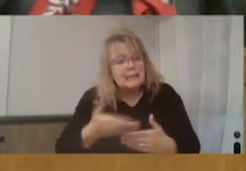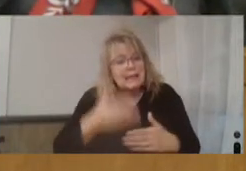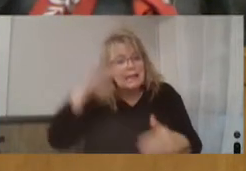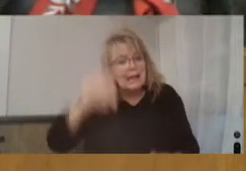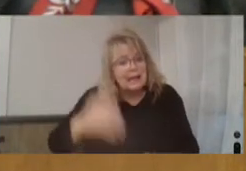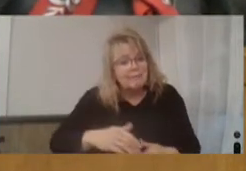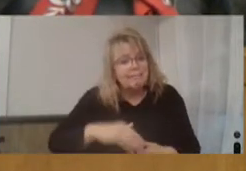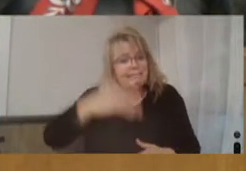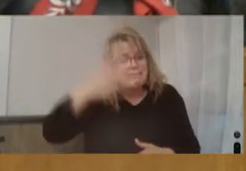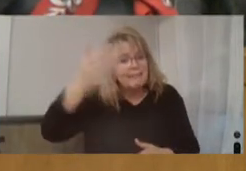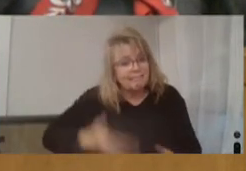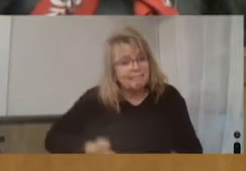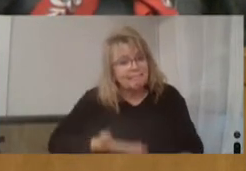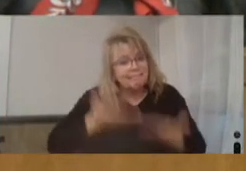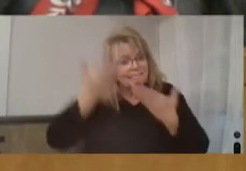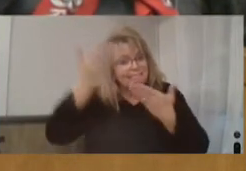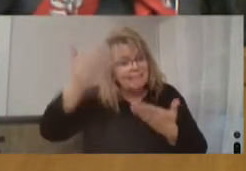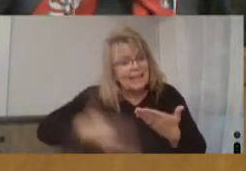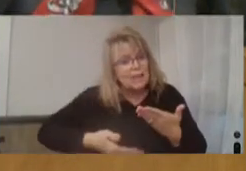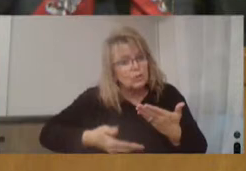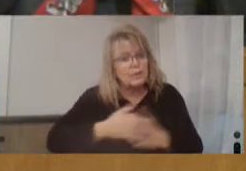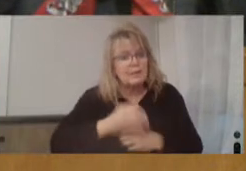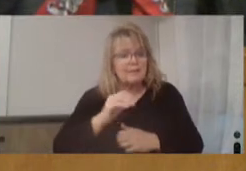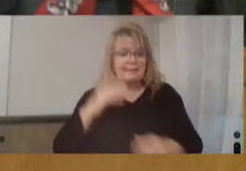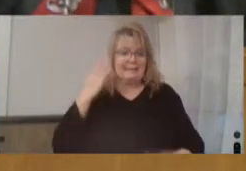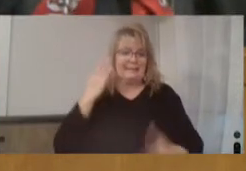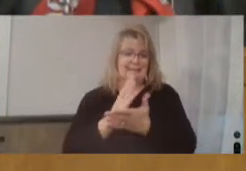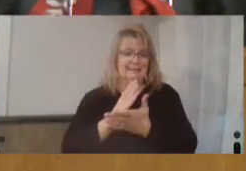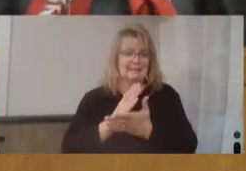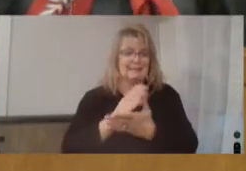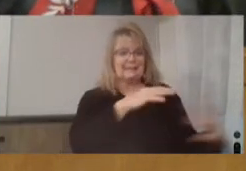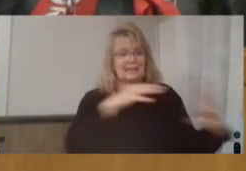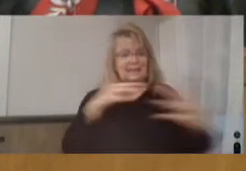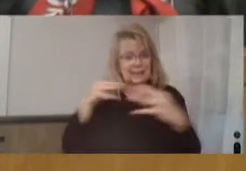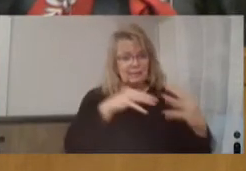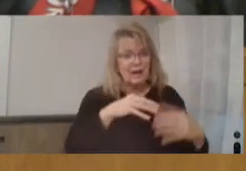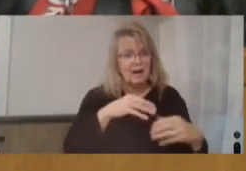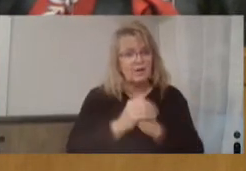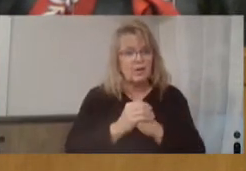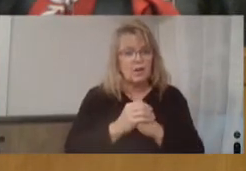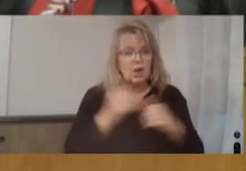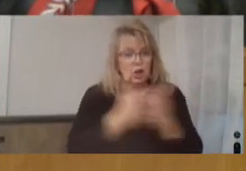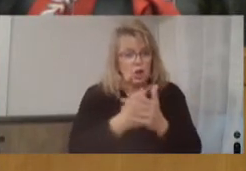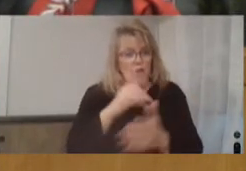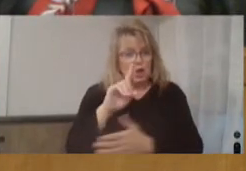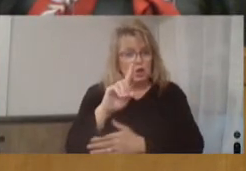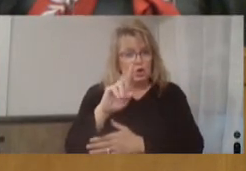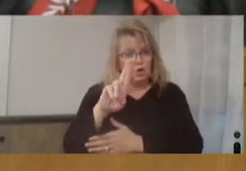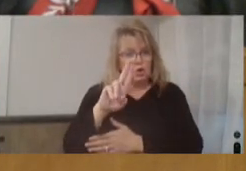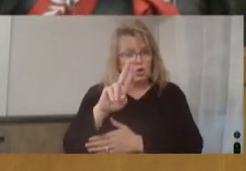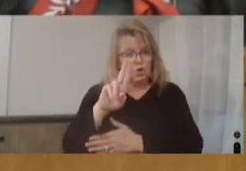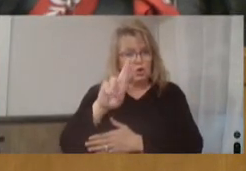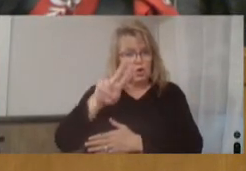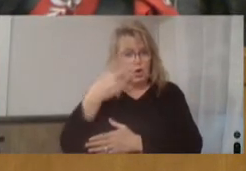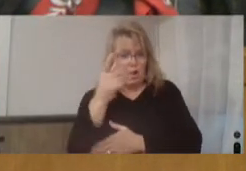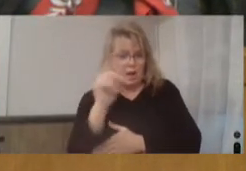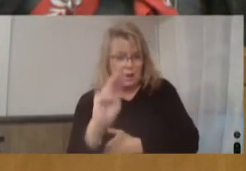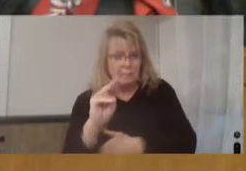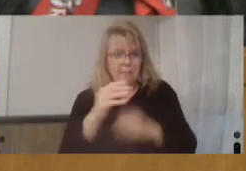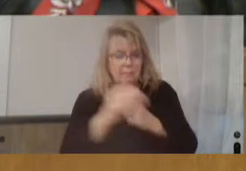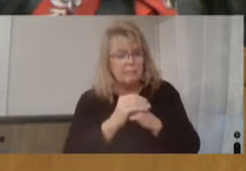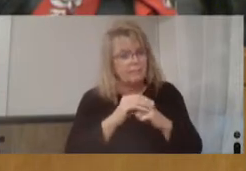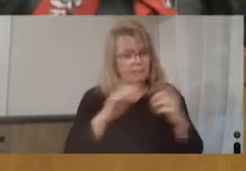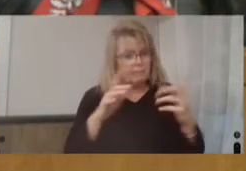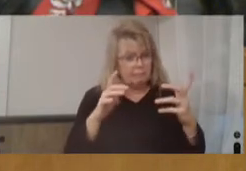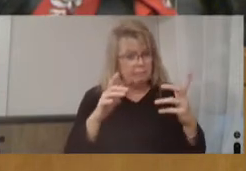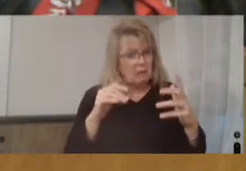resolution. Since cities as far as Chicago and San Francisco, and as close as Durham and Boone have passed ceasefire resolution. You